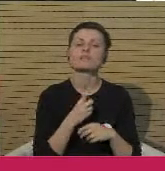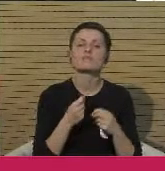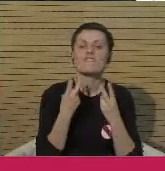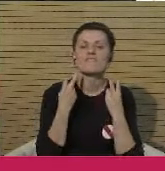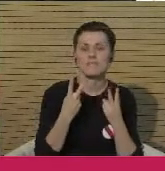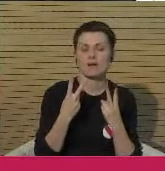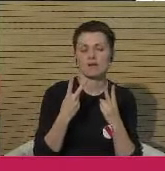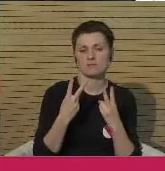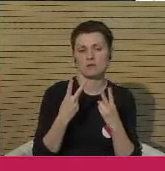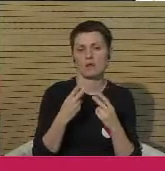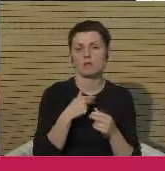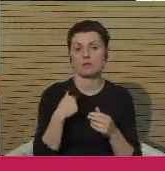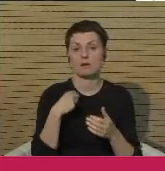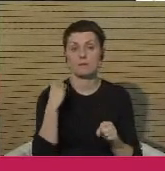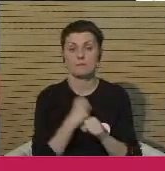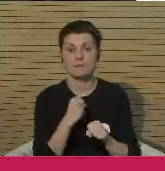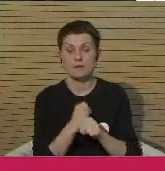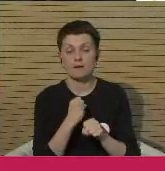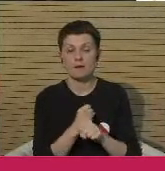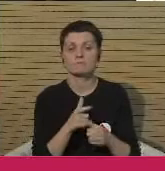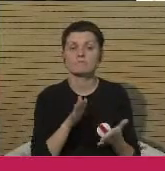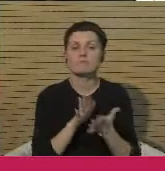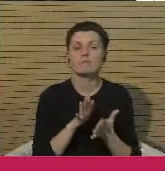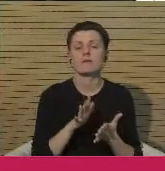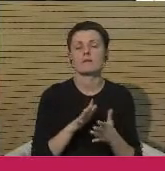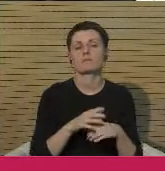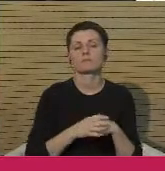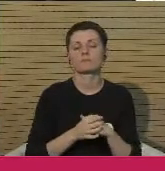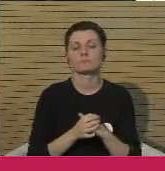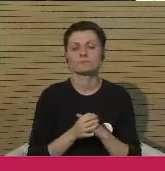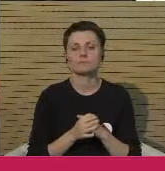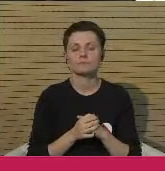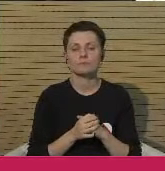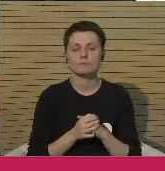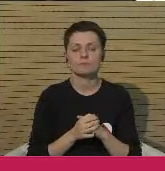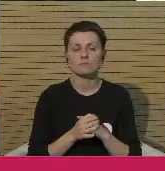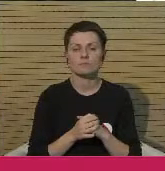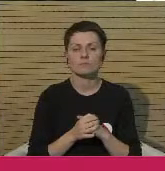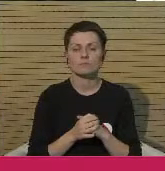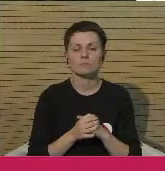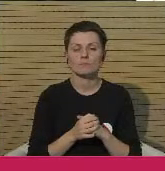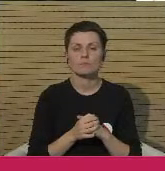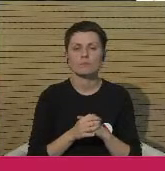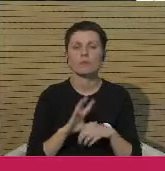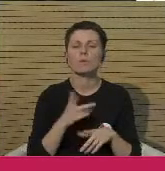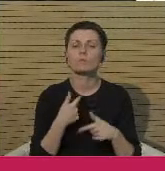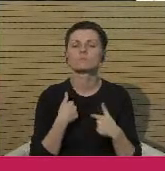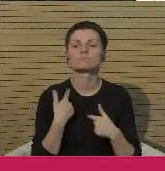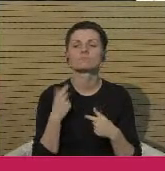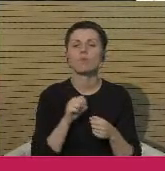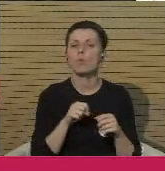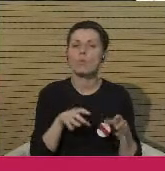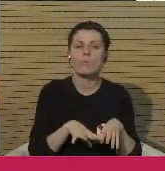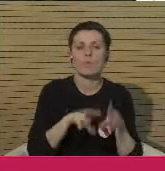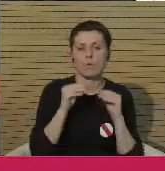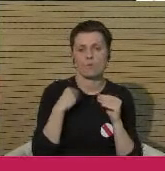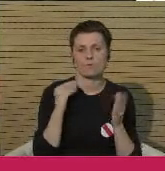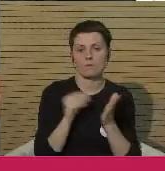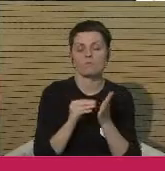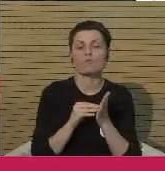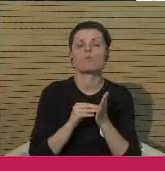Since one of the major features of our work in workshops of culture is a